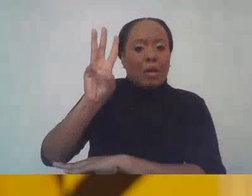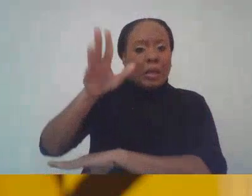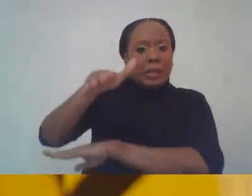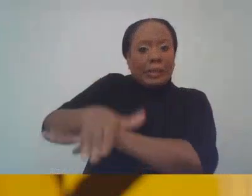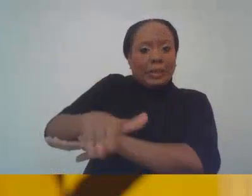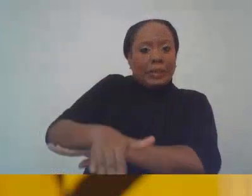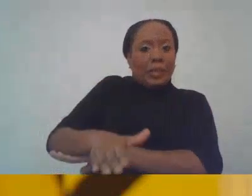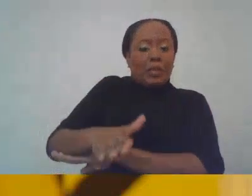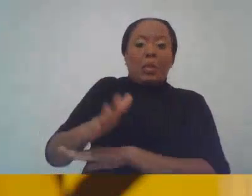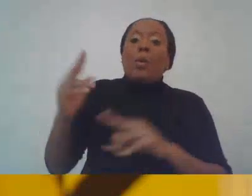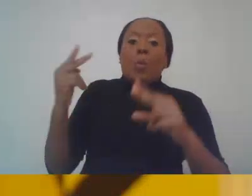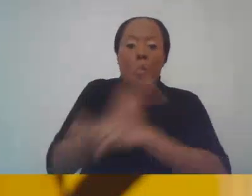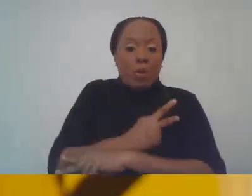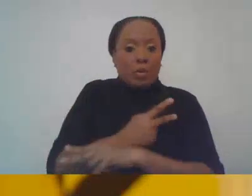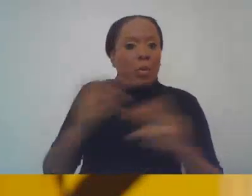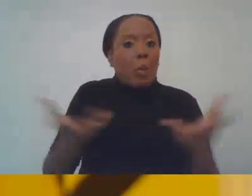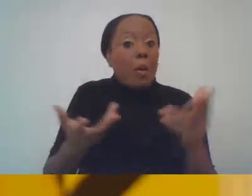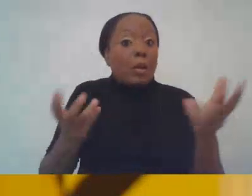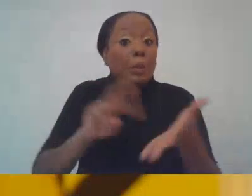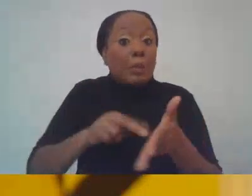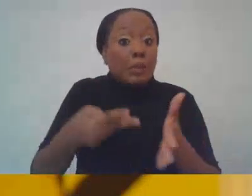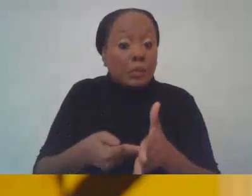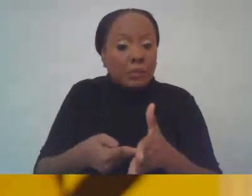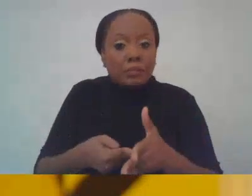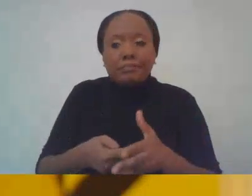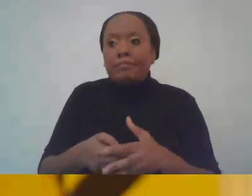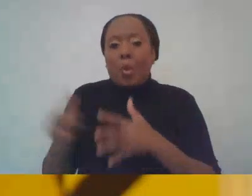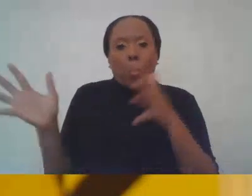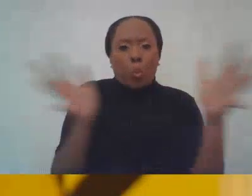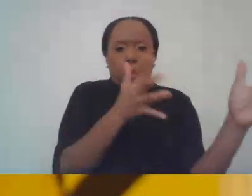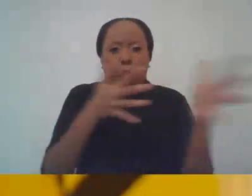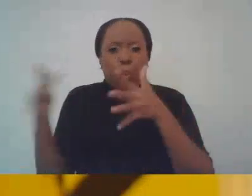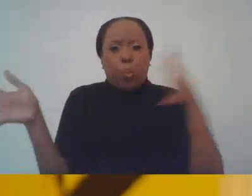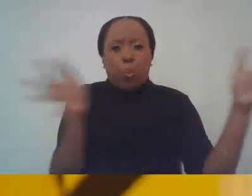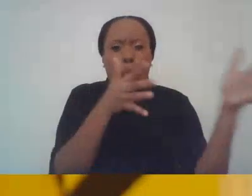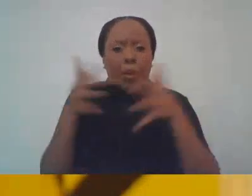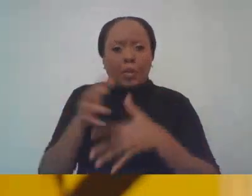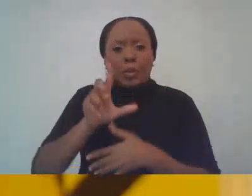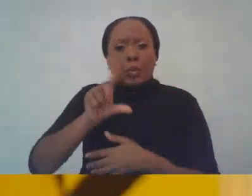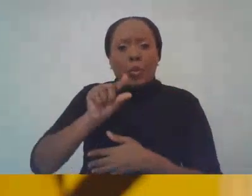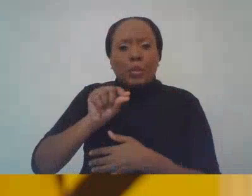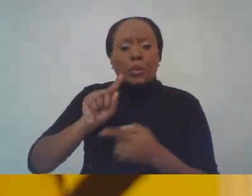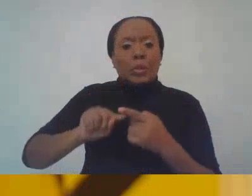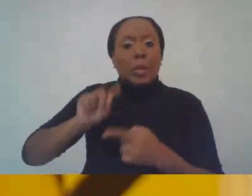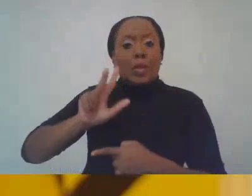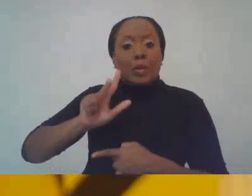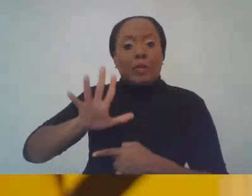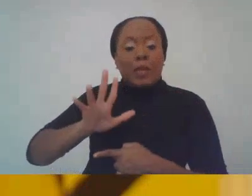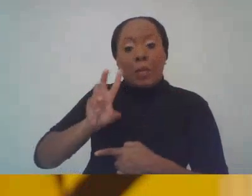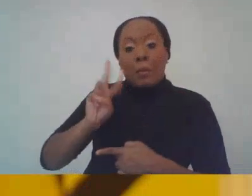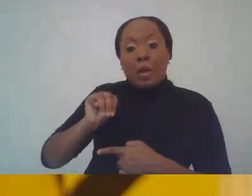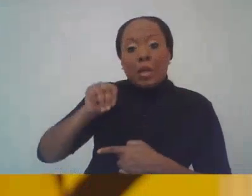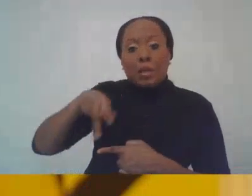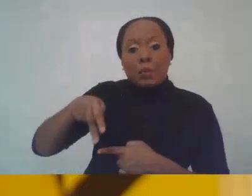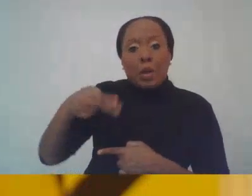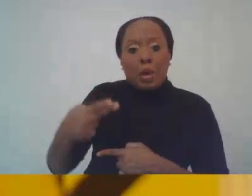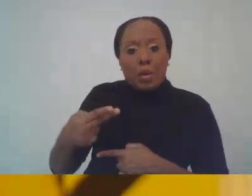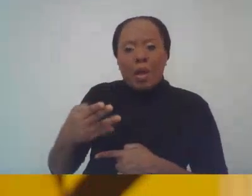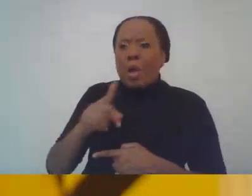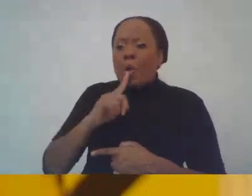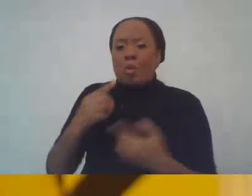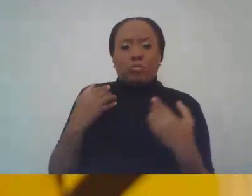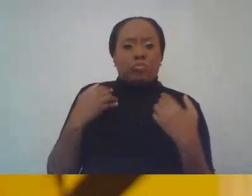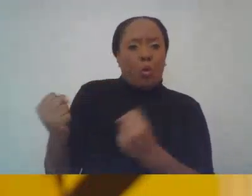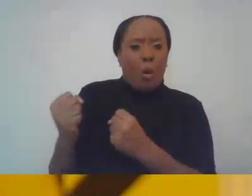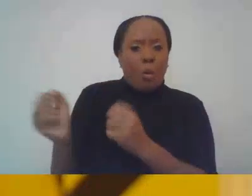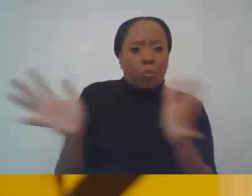mean for Barbadians? It means that you can expect sustained winds between 20 to 35 miles per hour and with gusts reaching